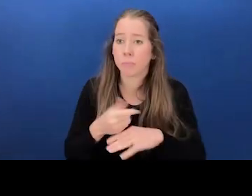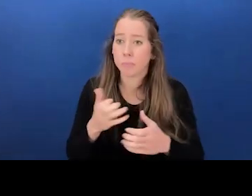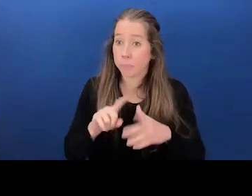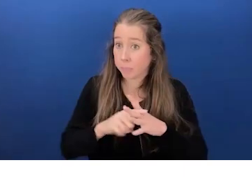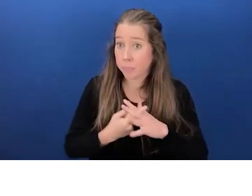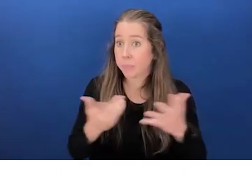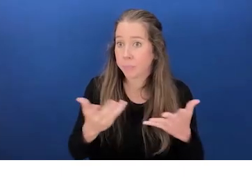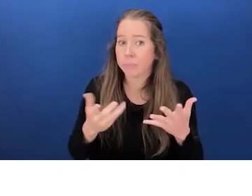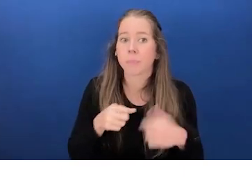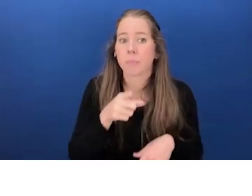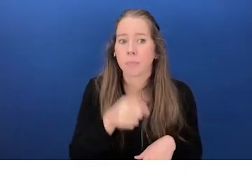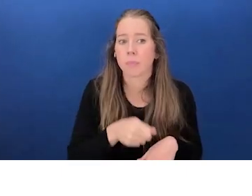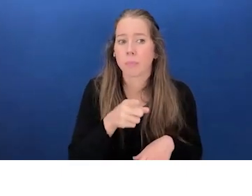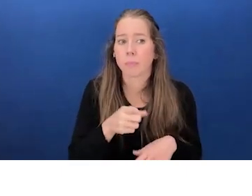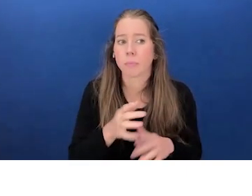to go to